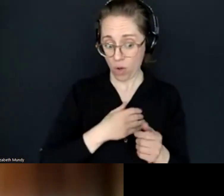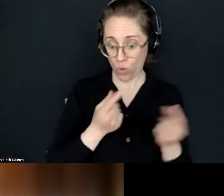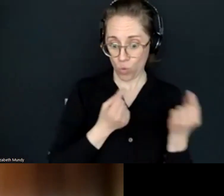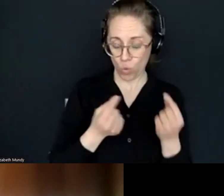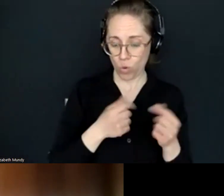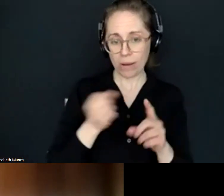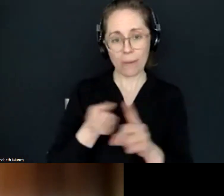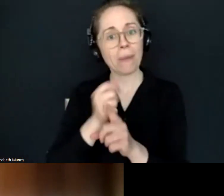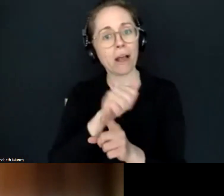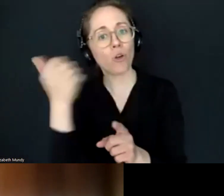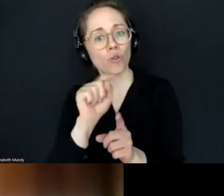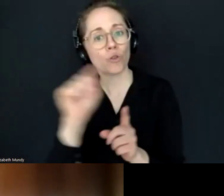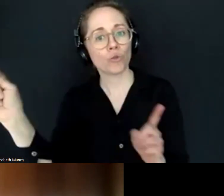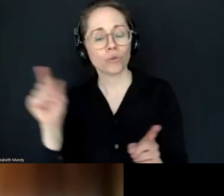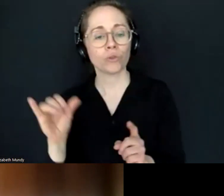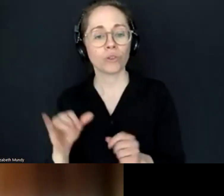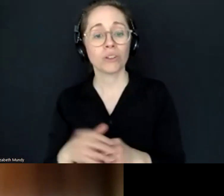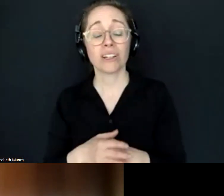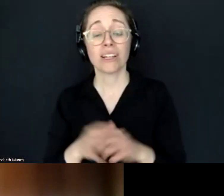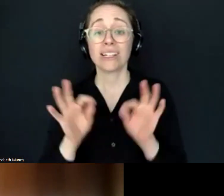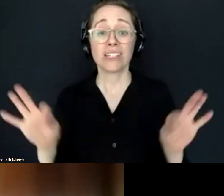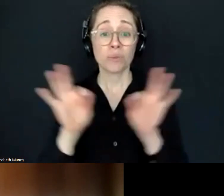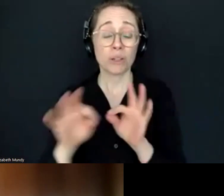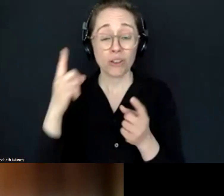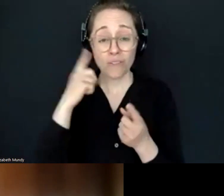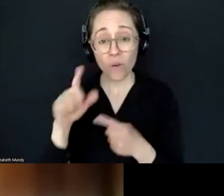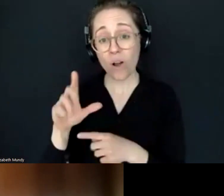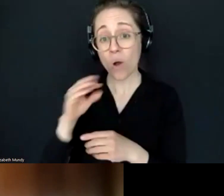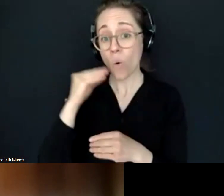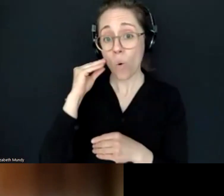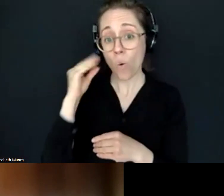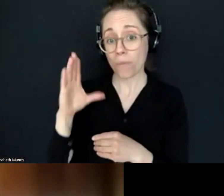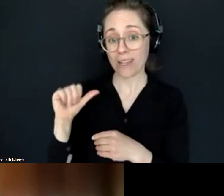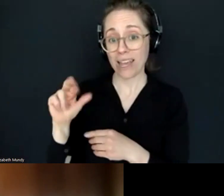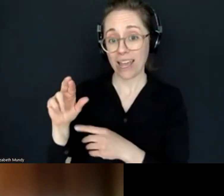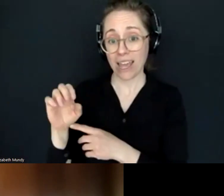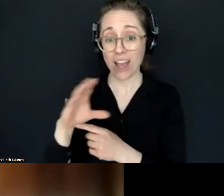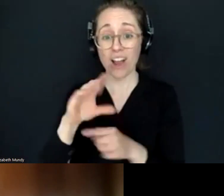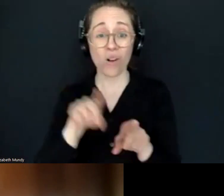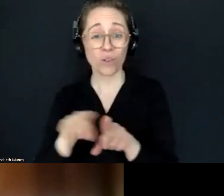into particularly the home care and LTSS issue. So I think that's great.